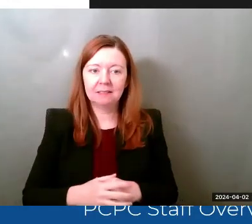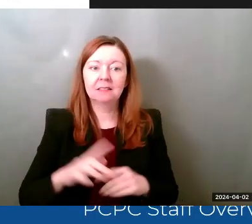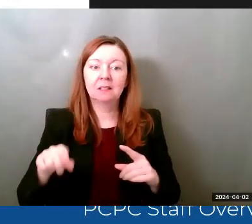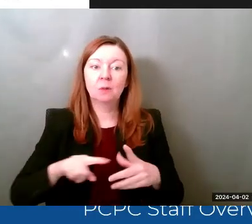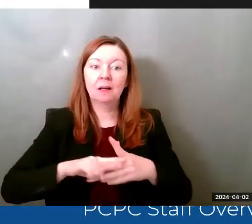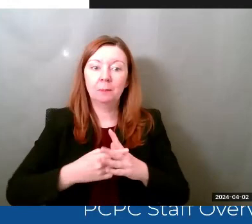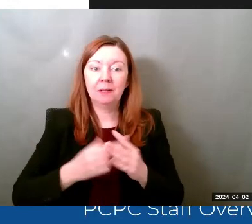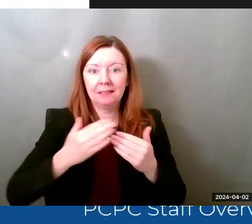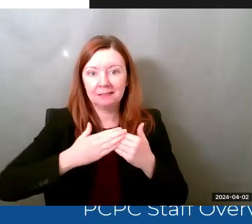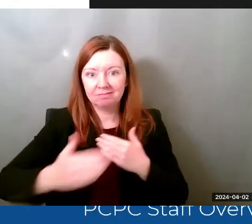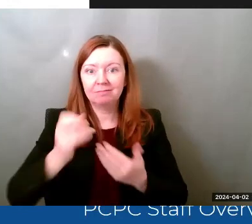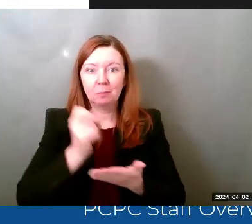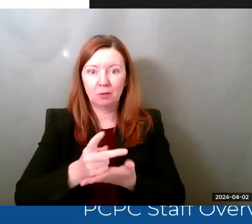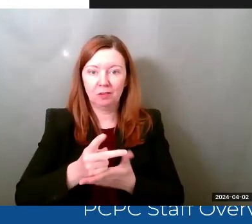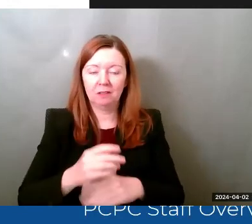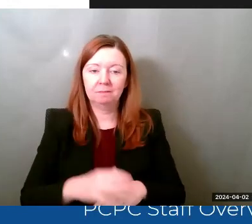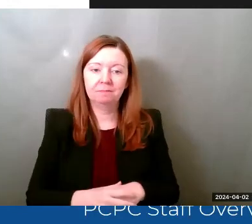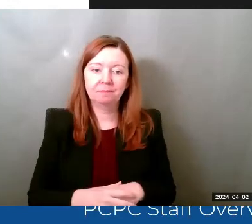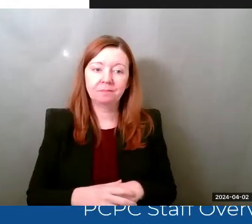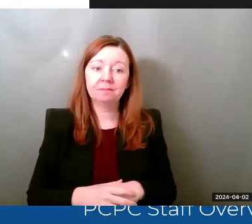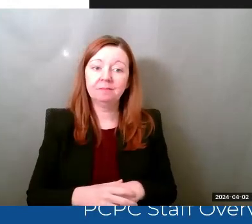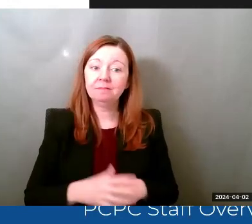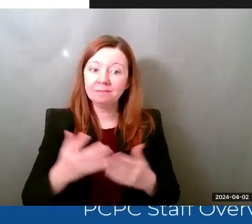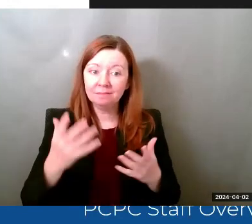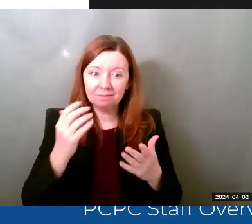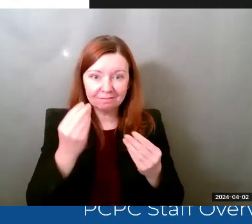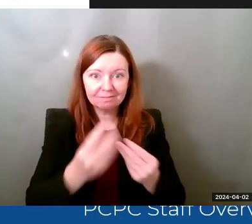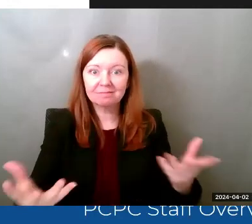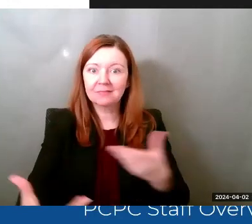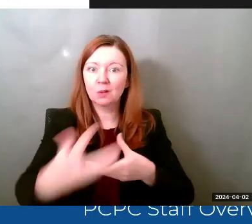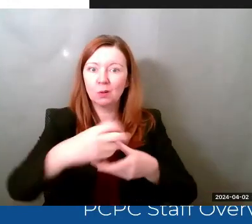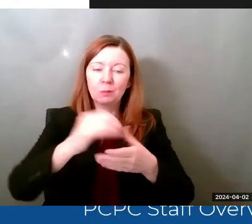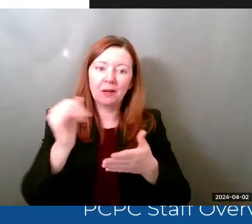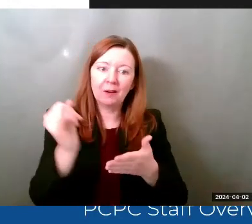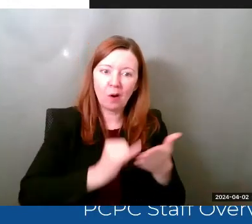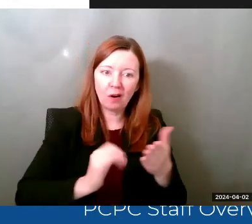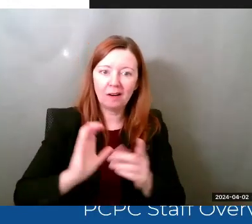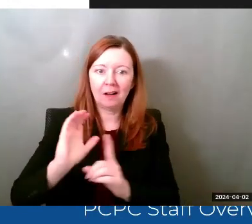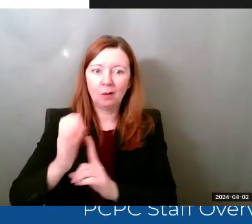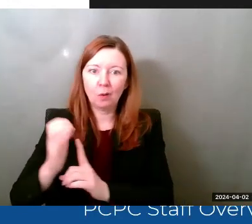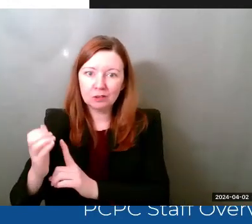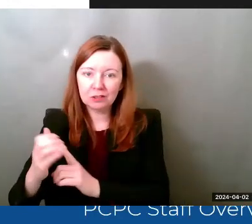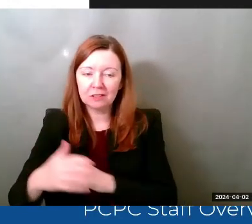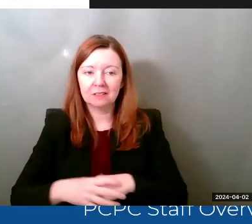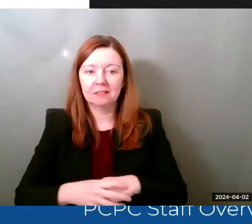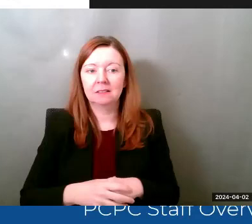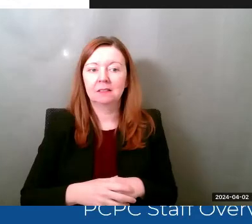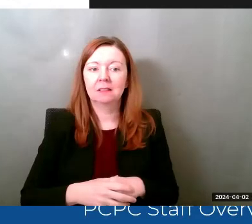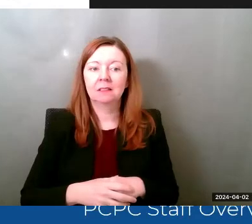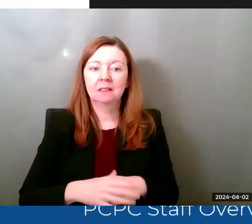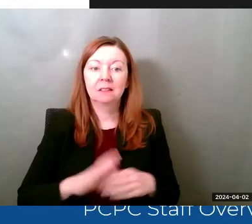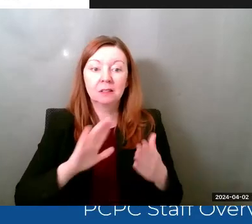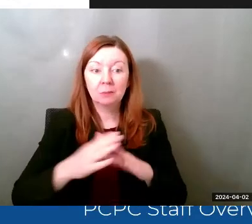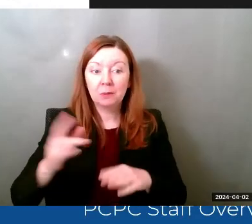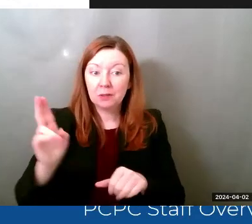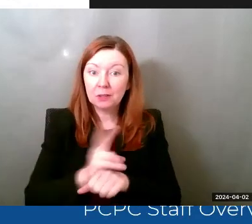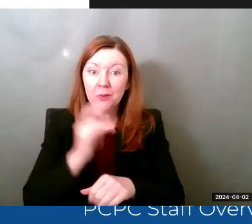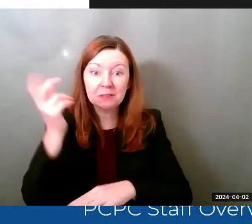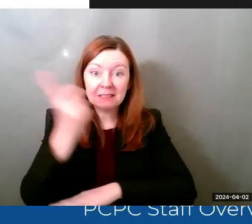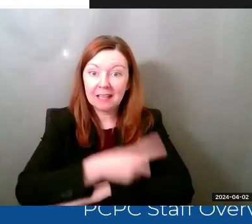begins post-approvals, creating space to incorporate art and culture, community use